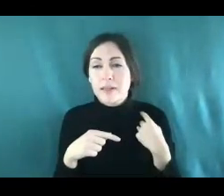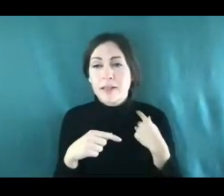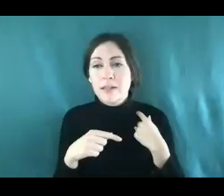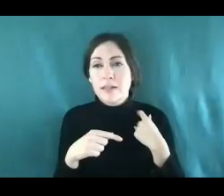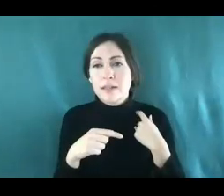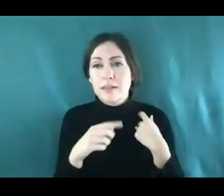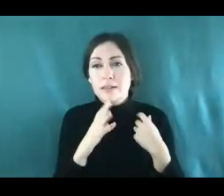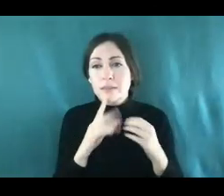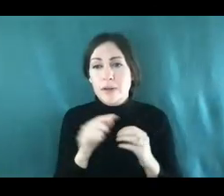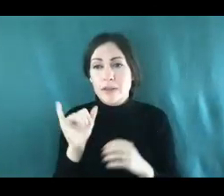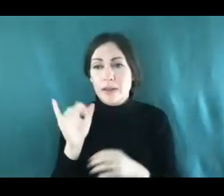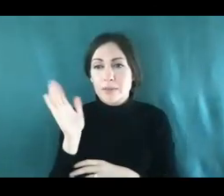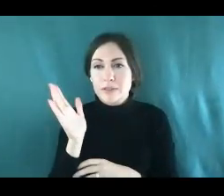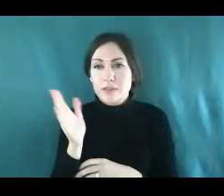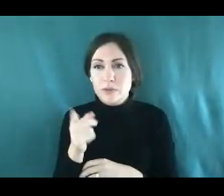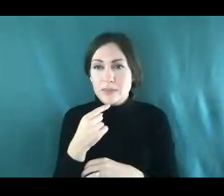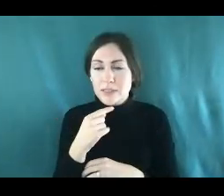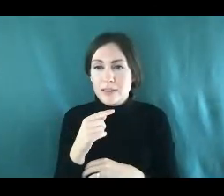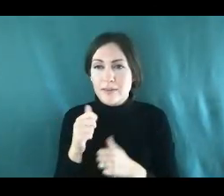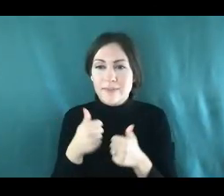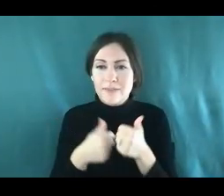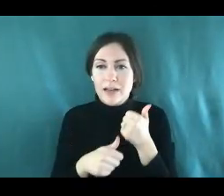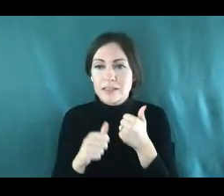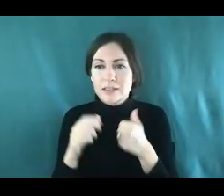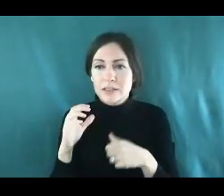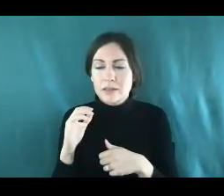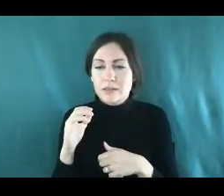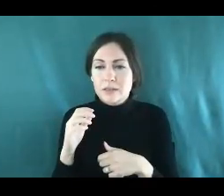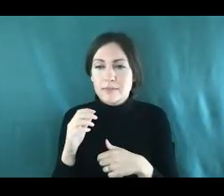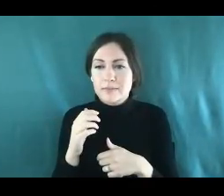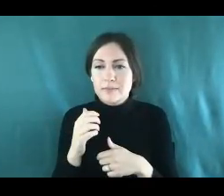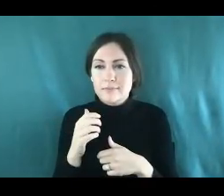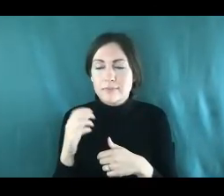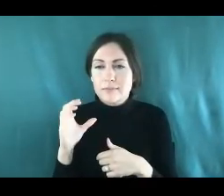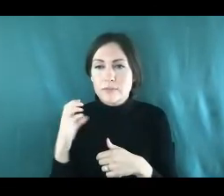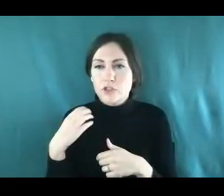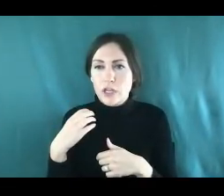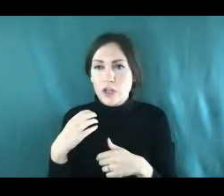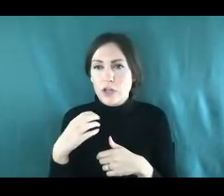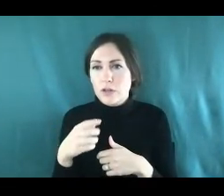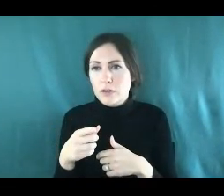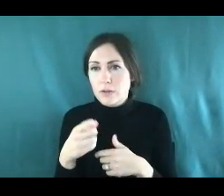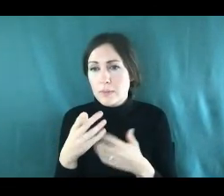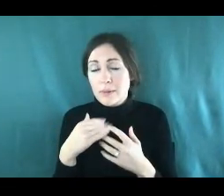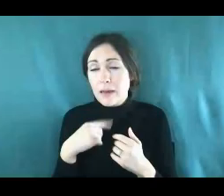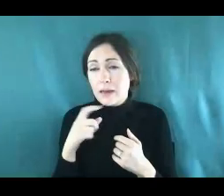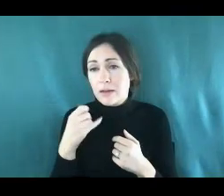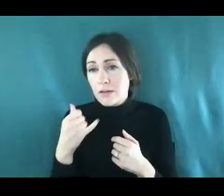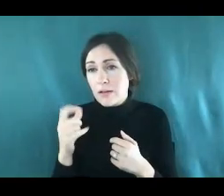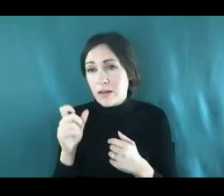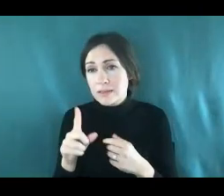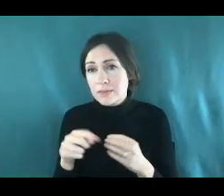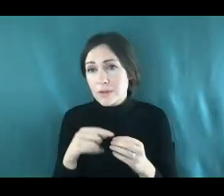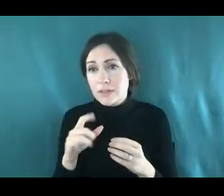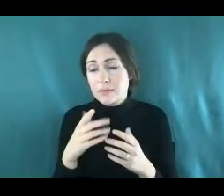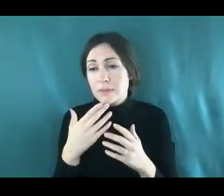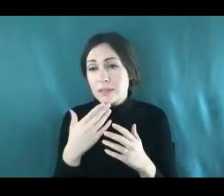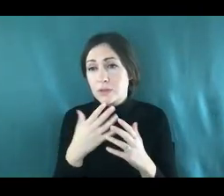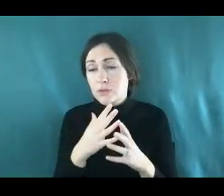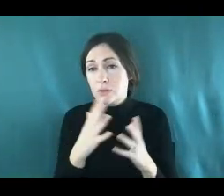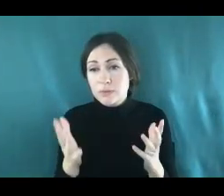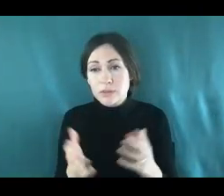the presentation that you said our vice chair, I was wondering if any of those notes might be available, or I can call him and ask him for them. Thank you so